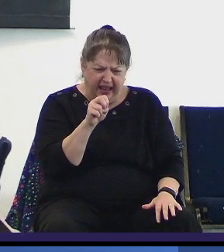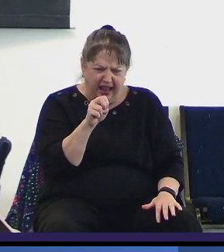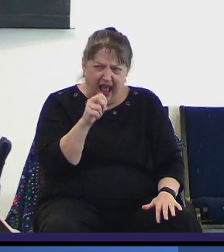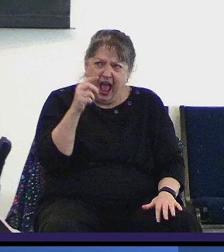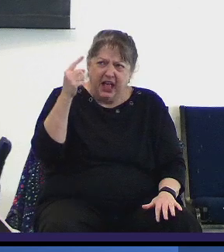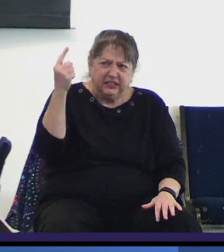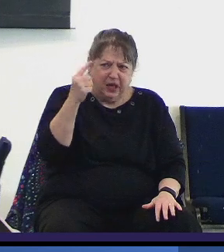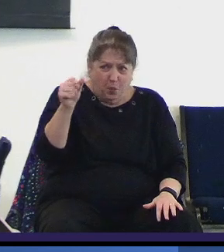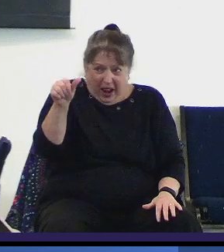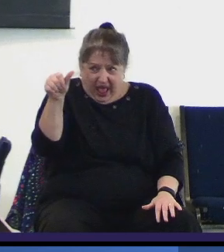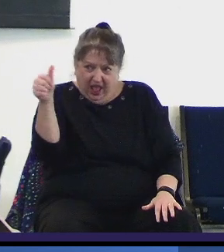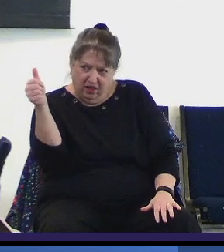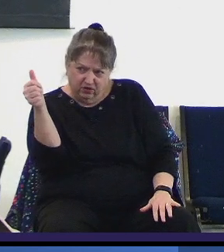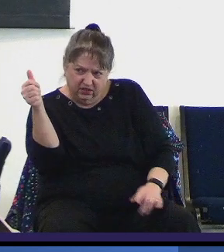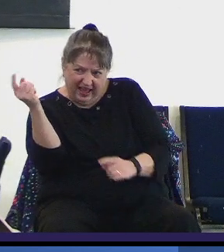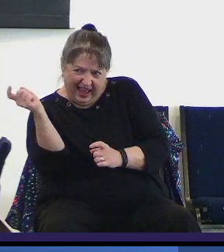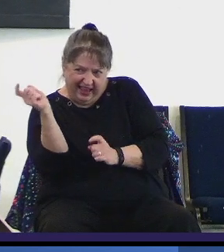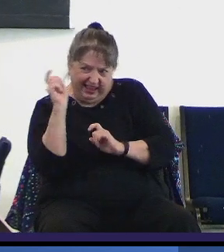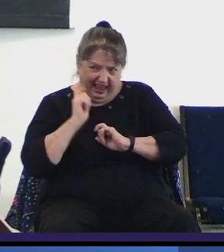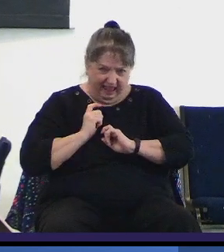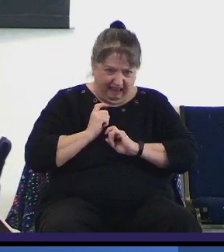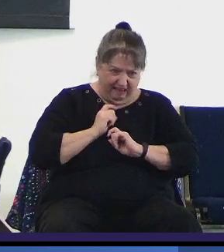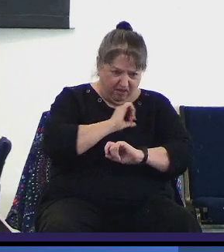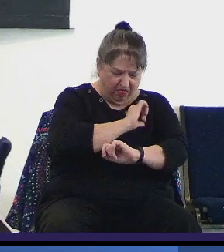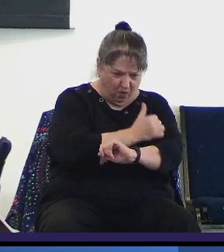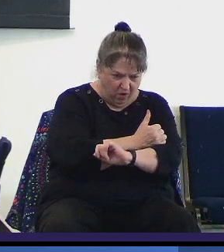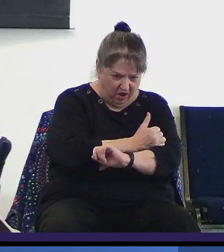claiming that he is. So let me ask you a question.